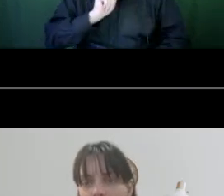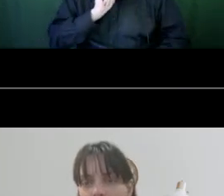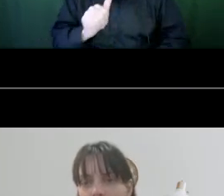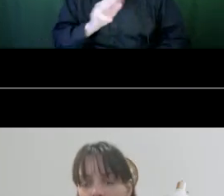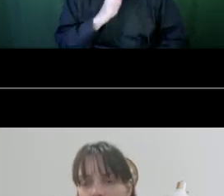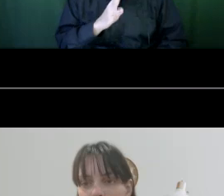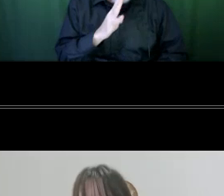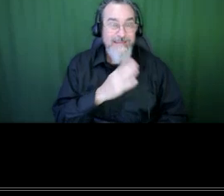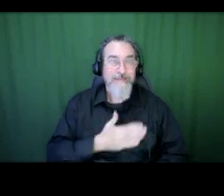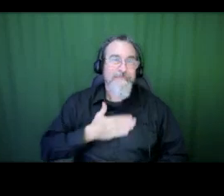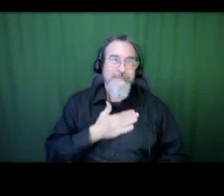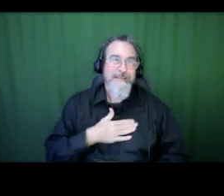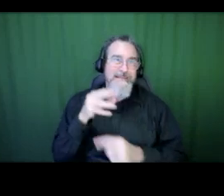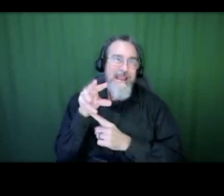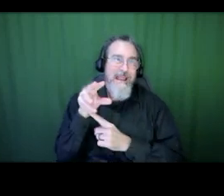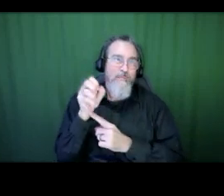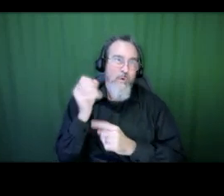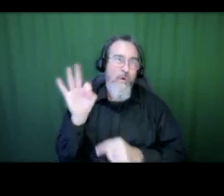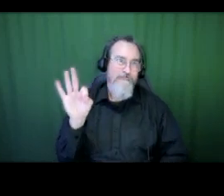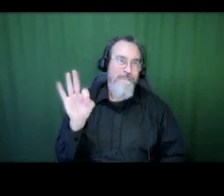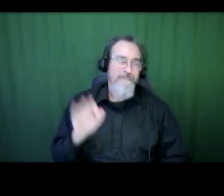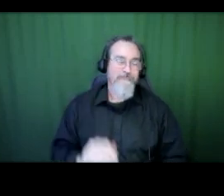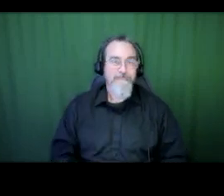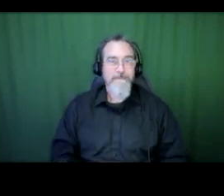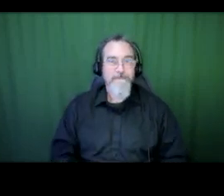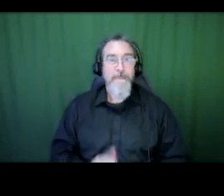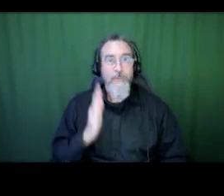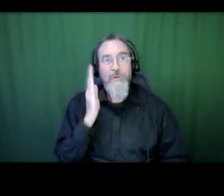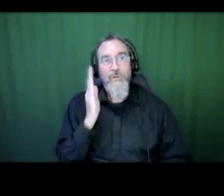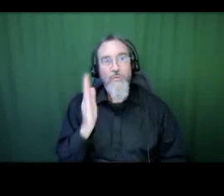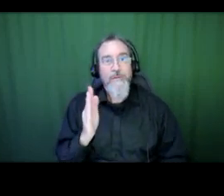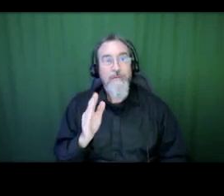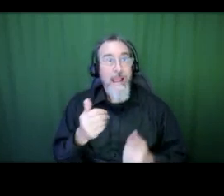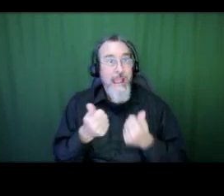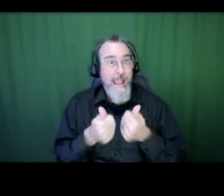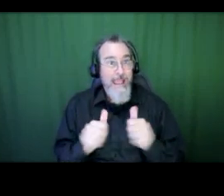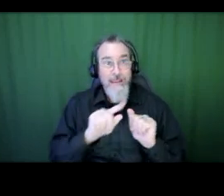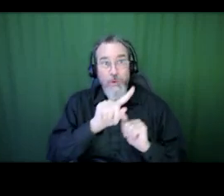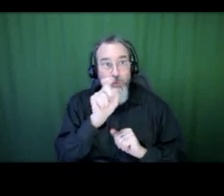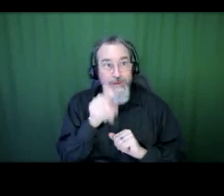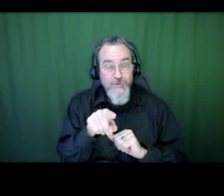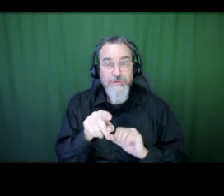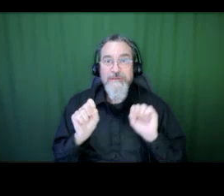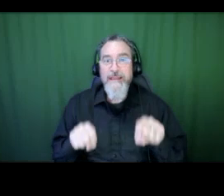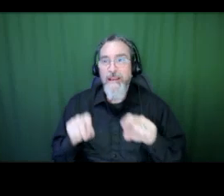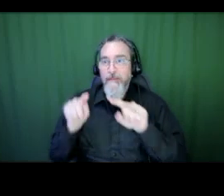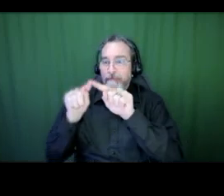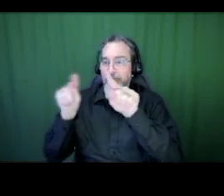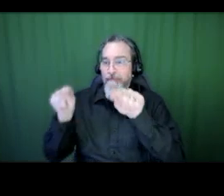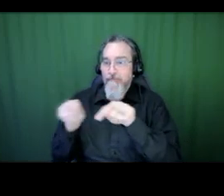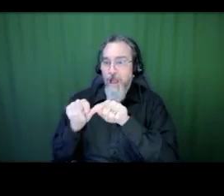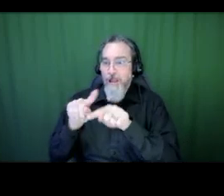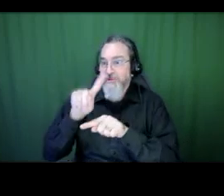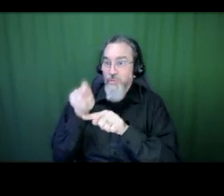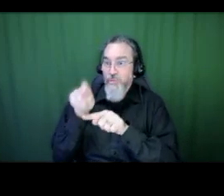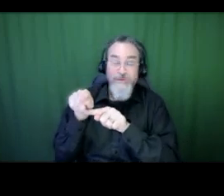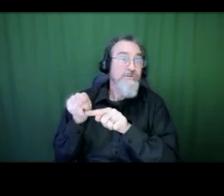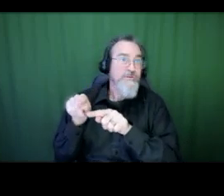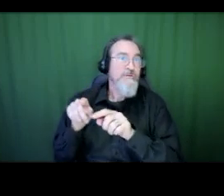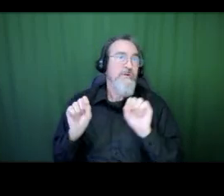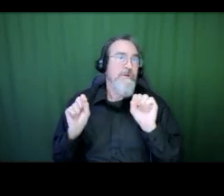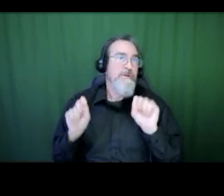And then we will take questions in the question box. And if we do not have time to respond